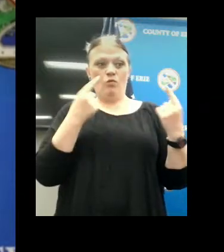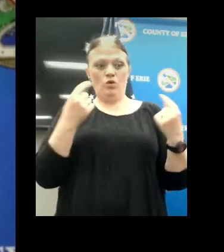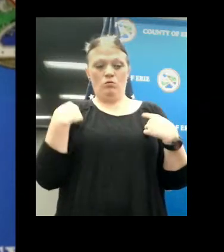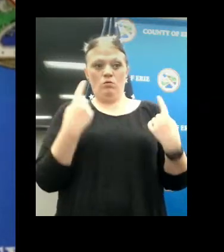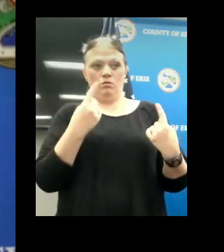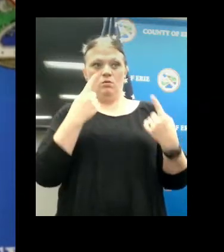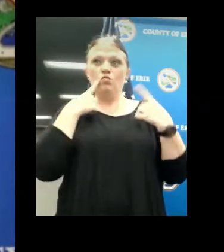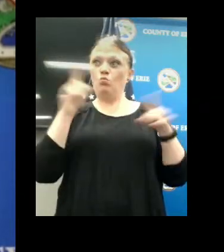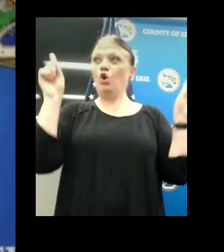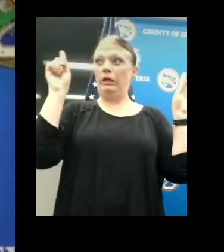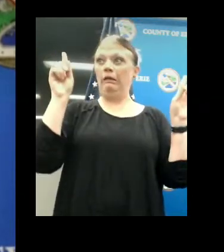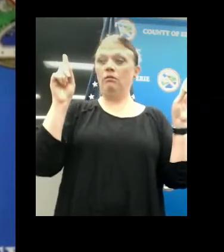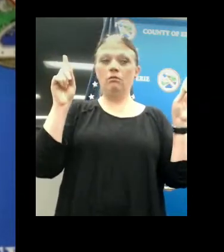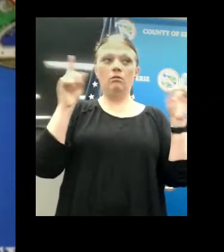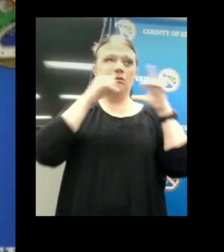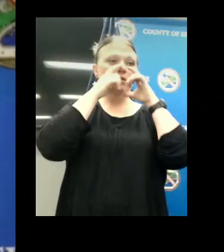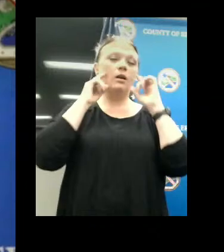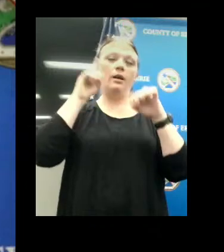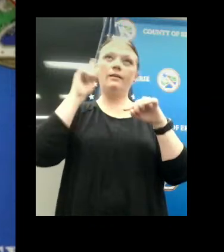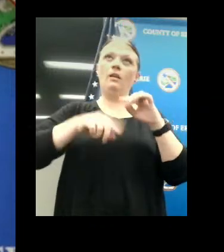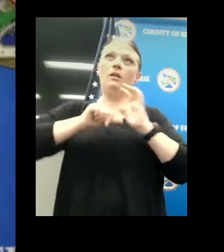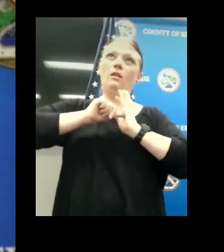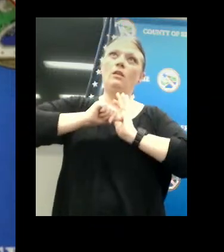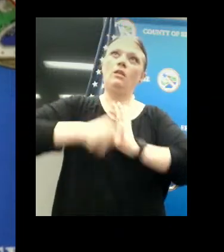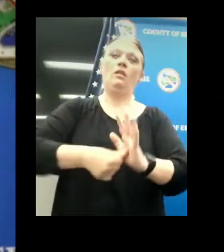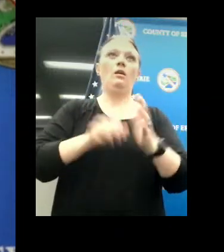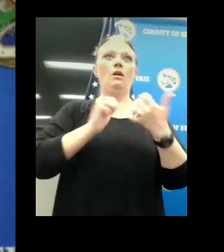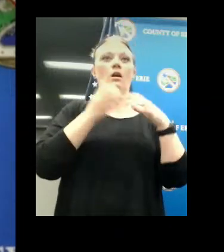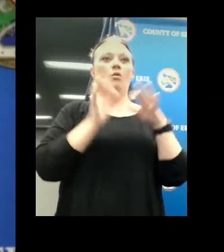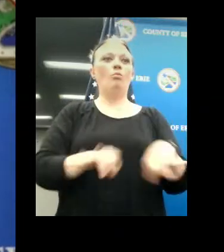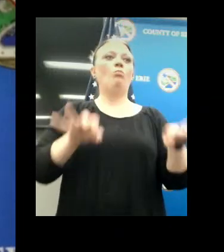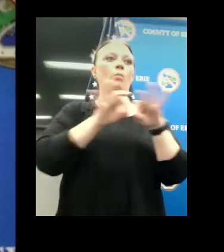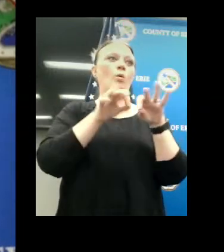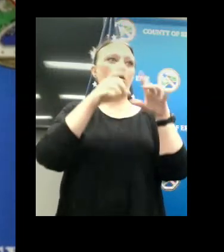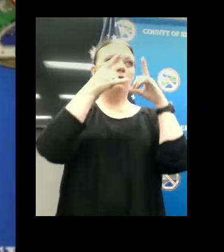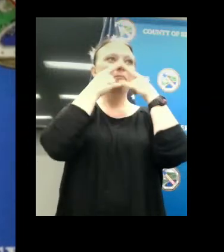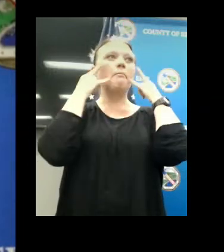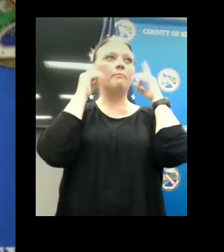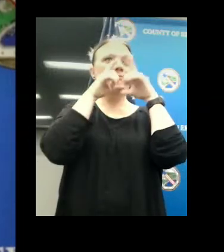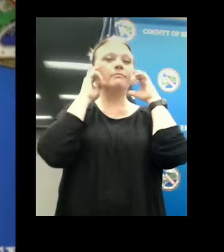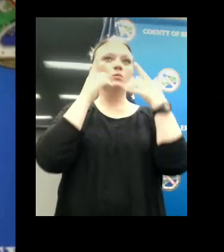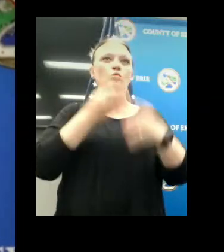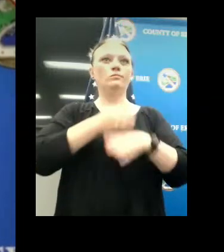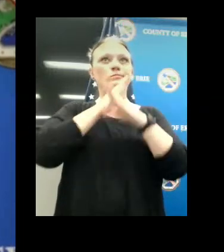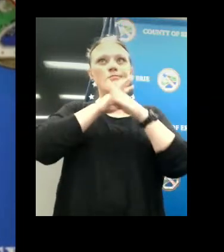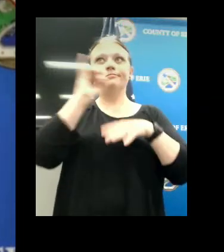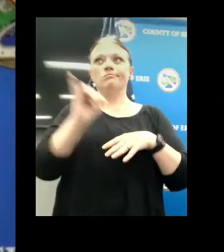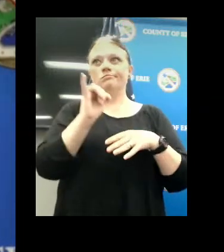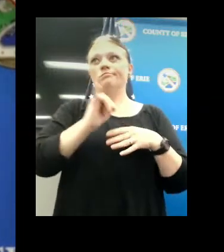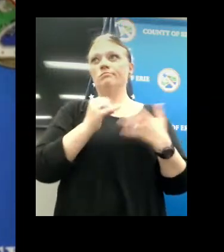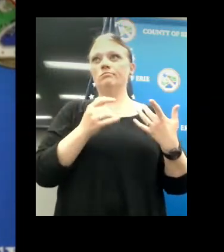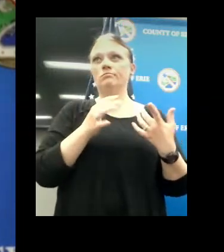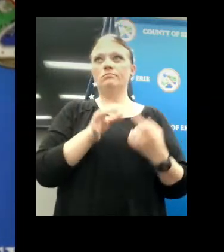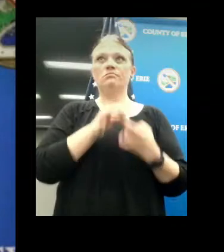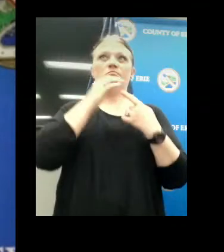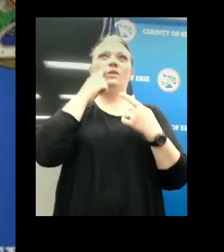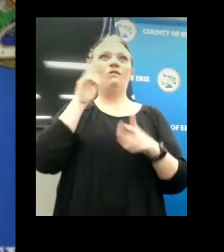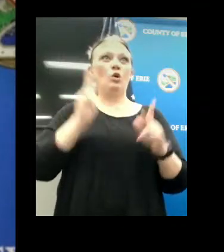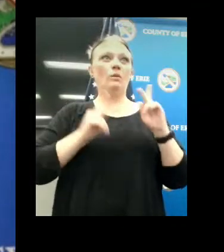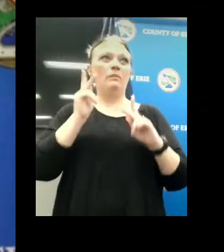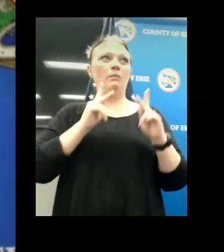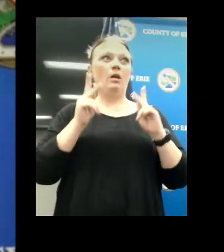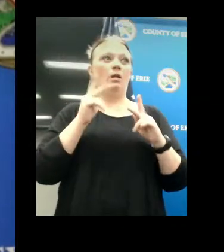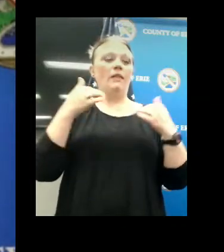is working. Masks I can't emphasize how important masks are to prevent infection, especially for people